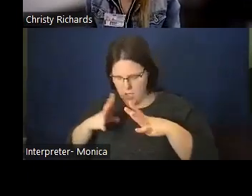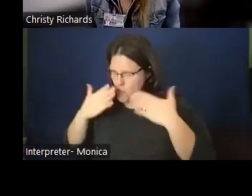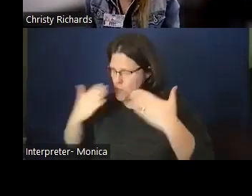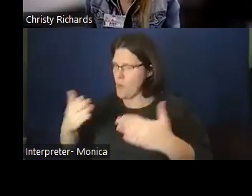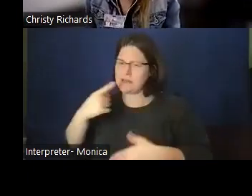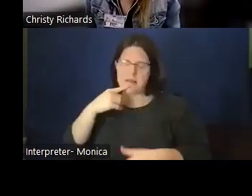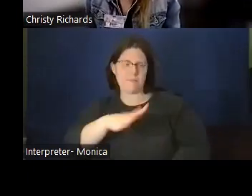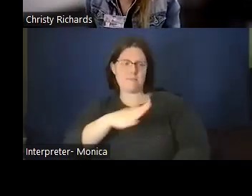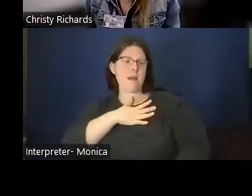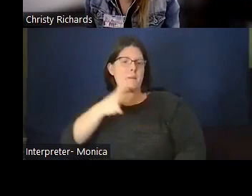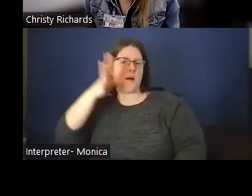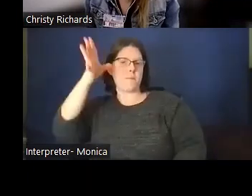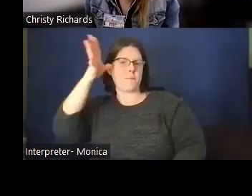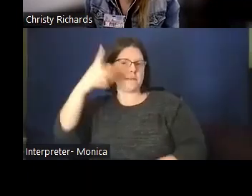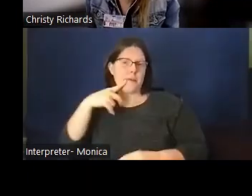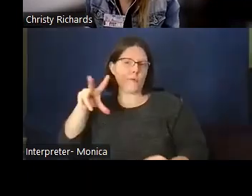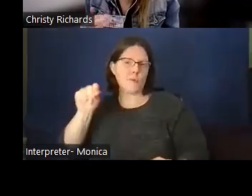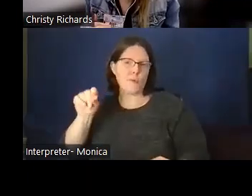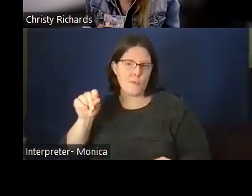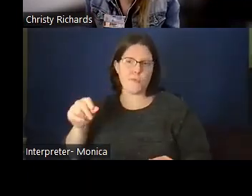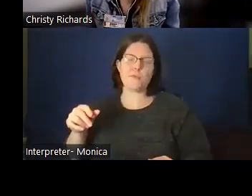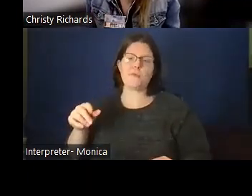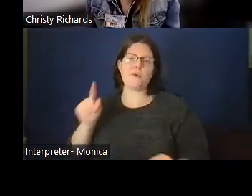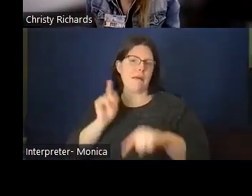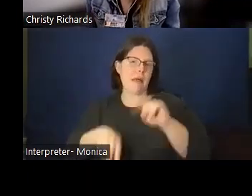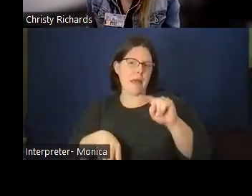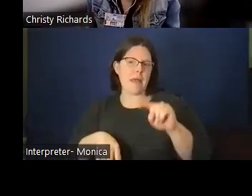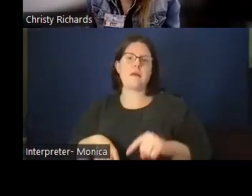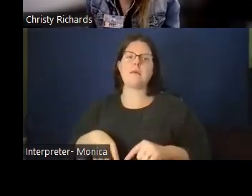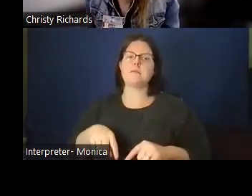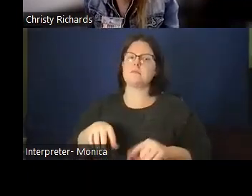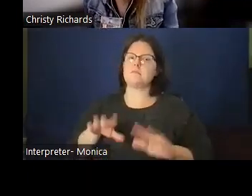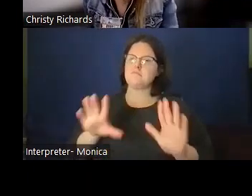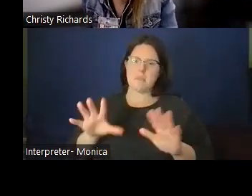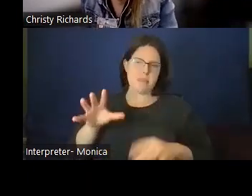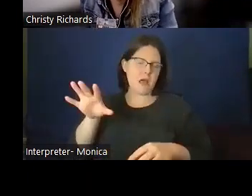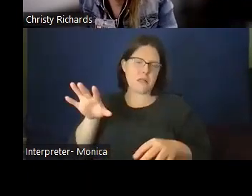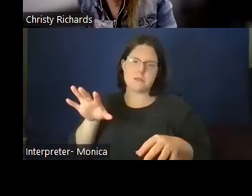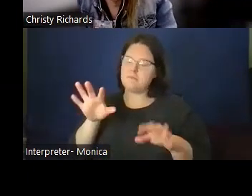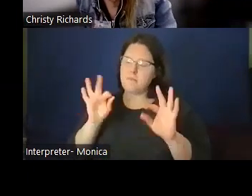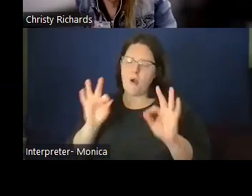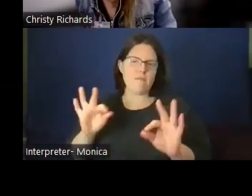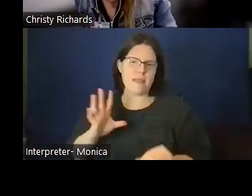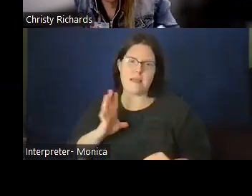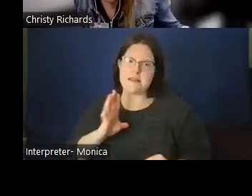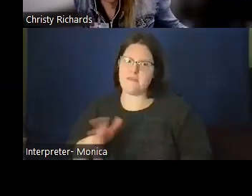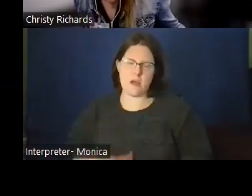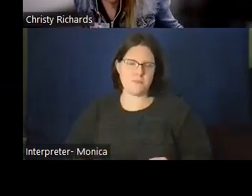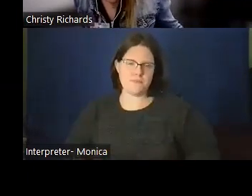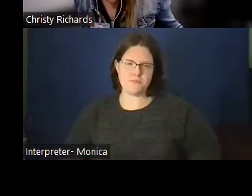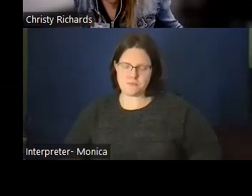if that's what it takes to turn down a tobacco product.